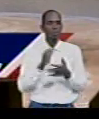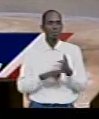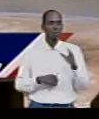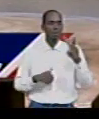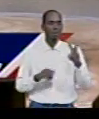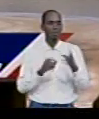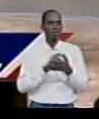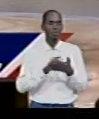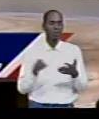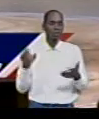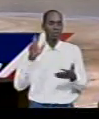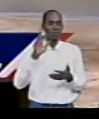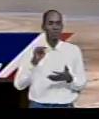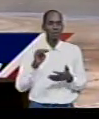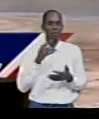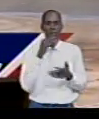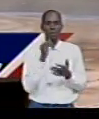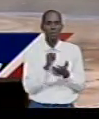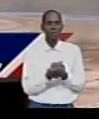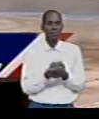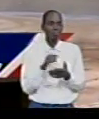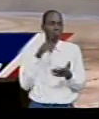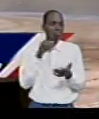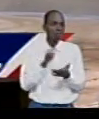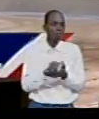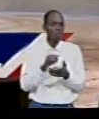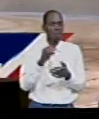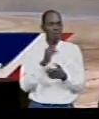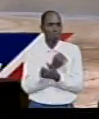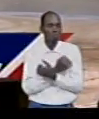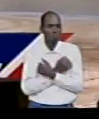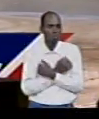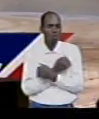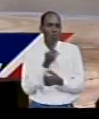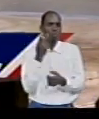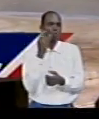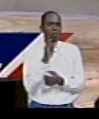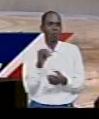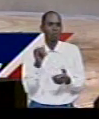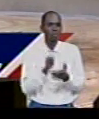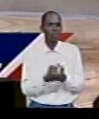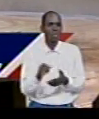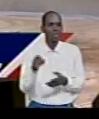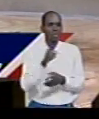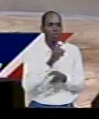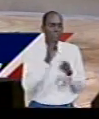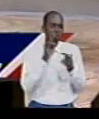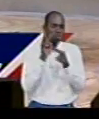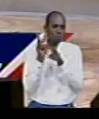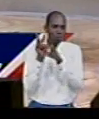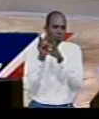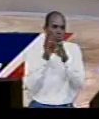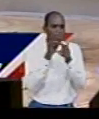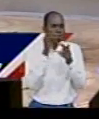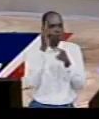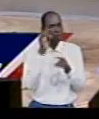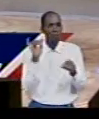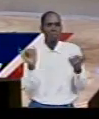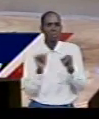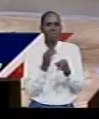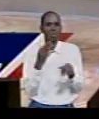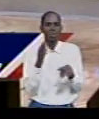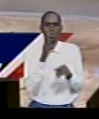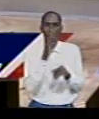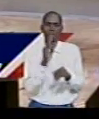14. Wherefore, beloved, here is Peter writing, seeing that she look for such things, be